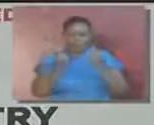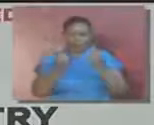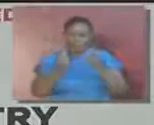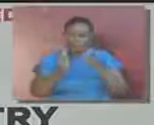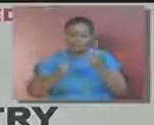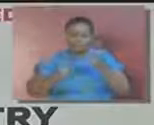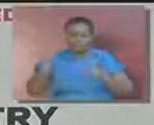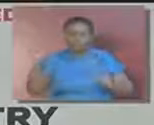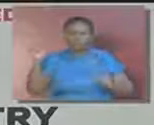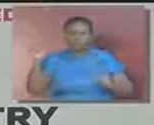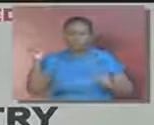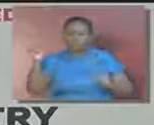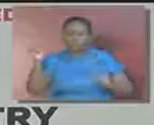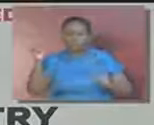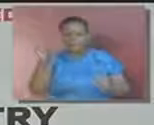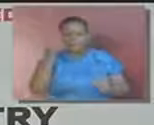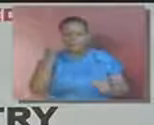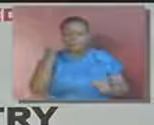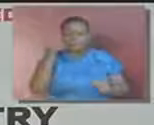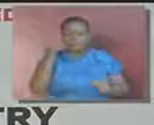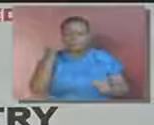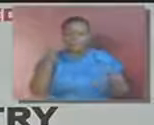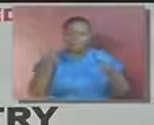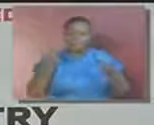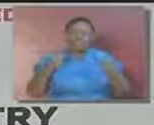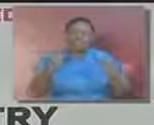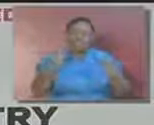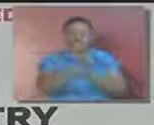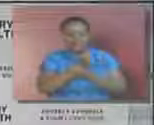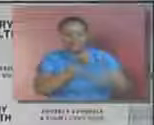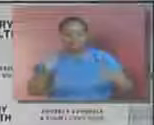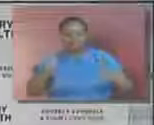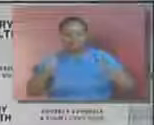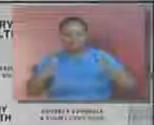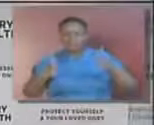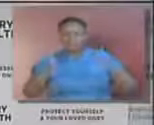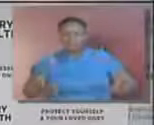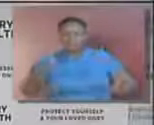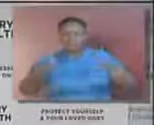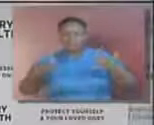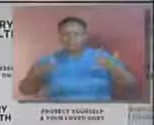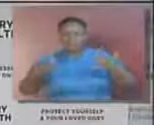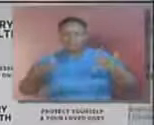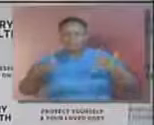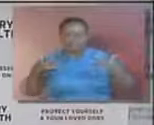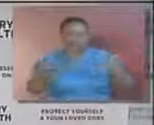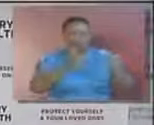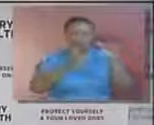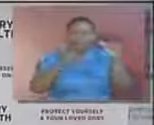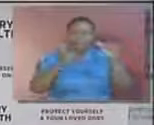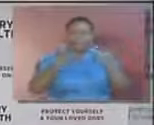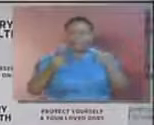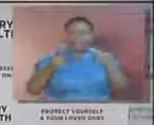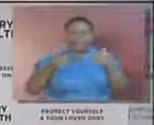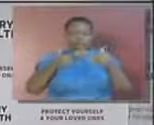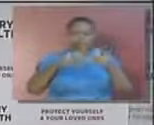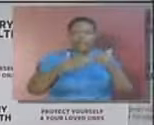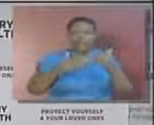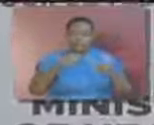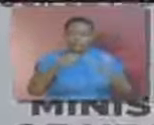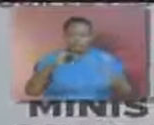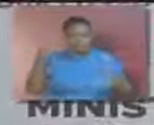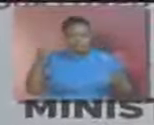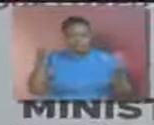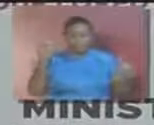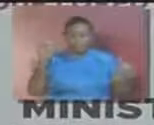save lives, as all the public health measures are. Thank you very much. Thank you very much, Minister, and I know that gives